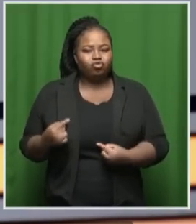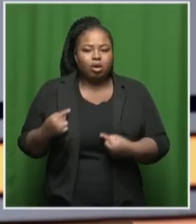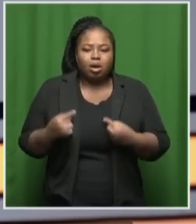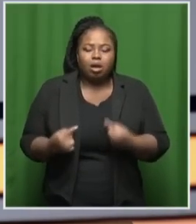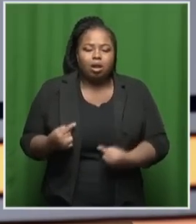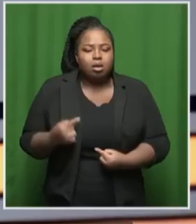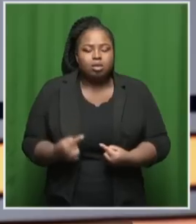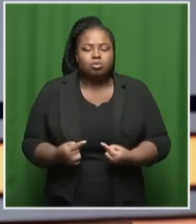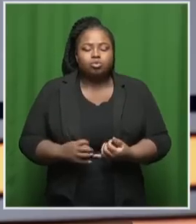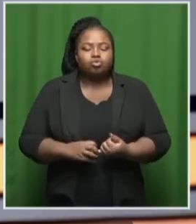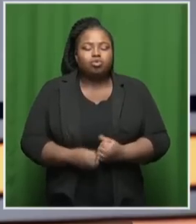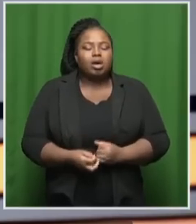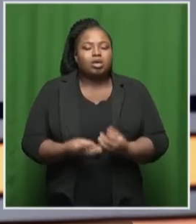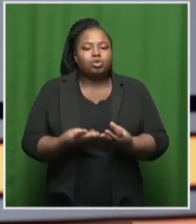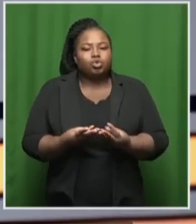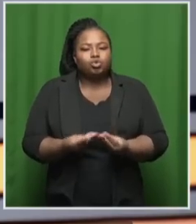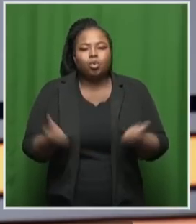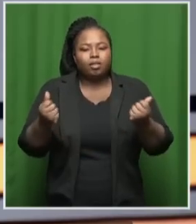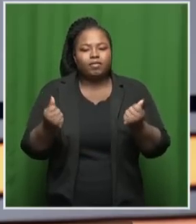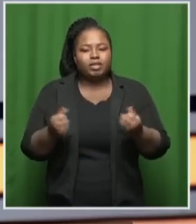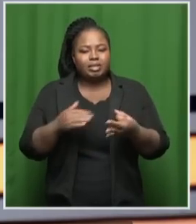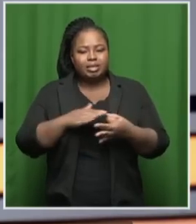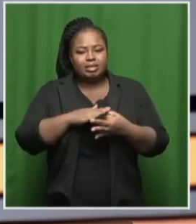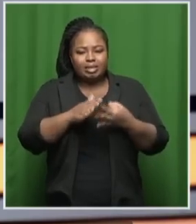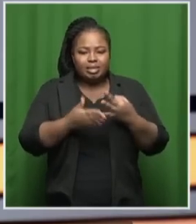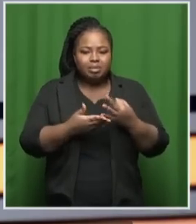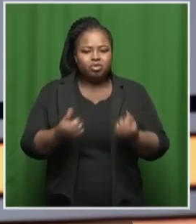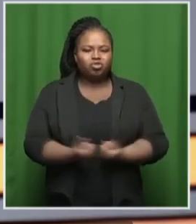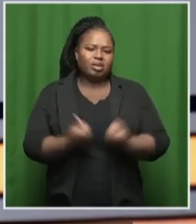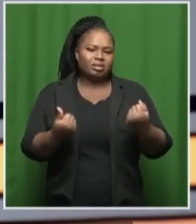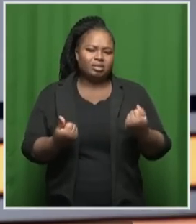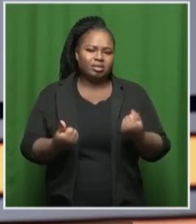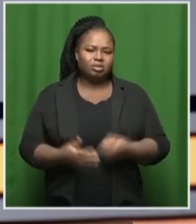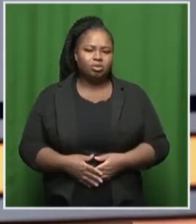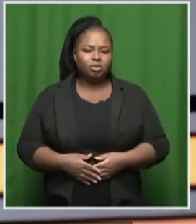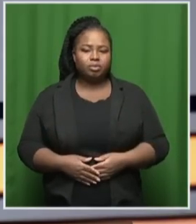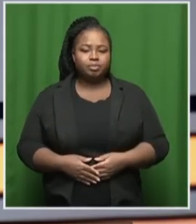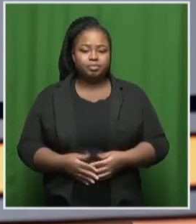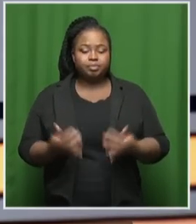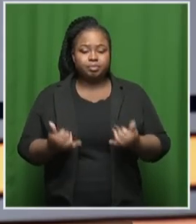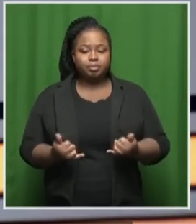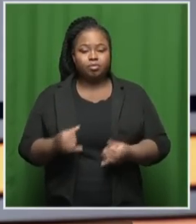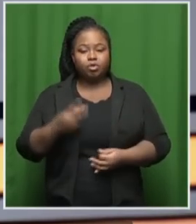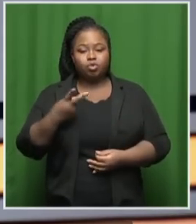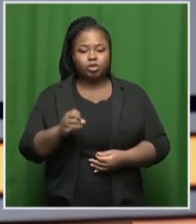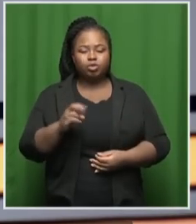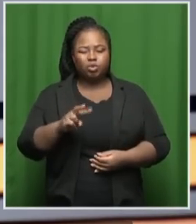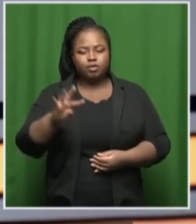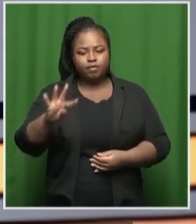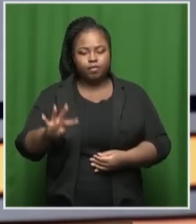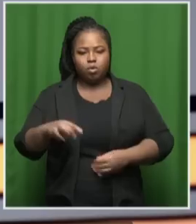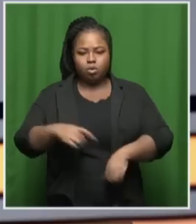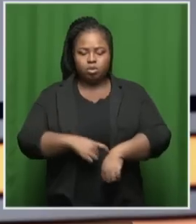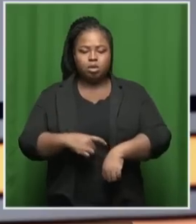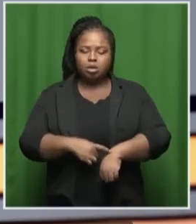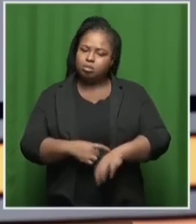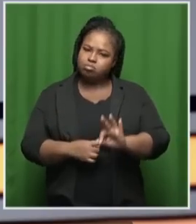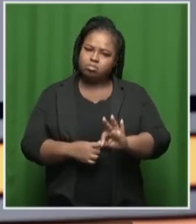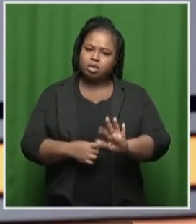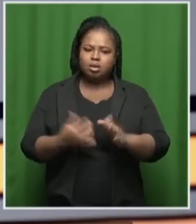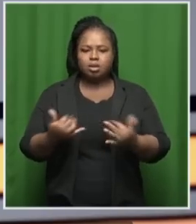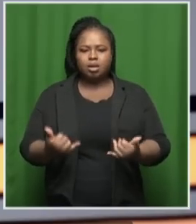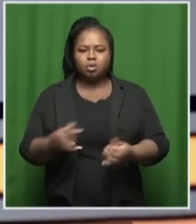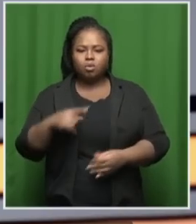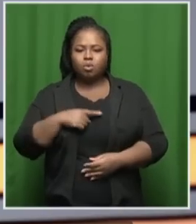of the chokeholds of these triple challenges. And so this 2024 moment is fashioned in that way